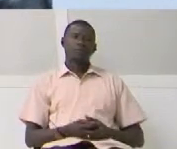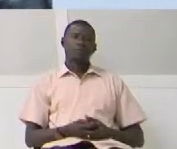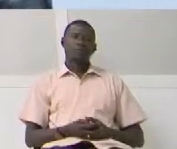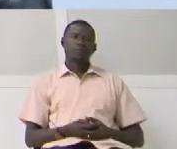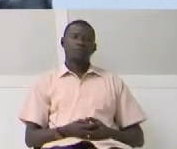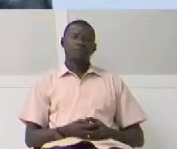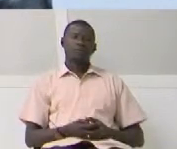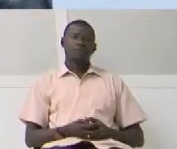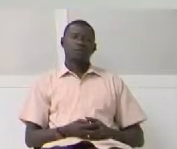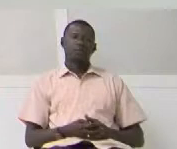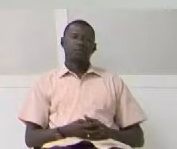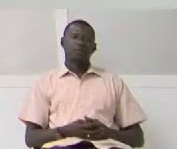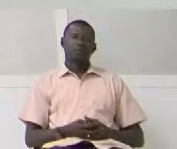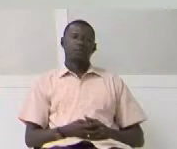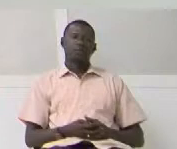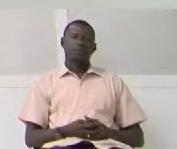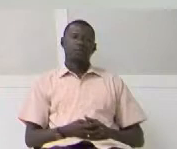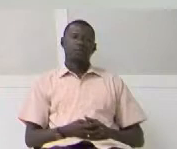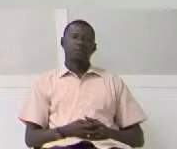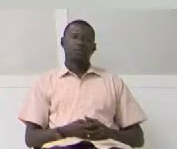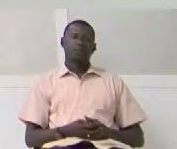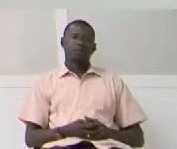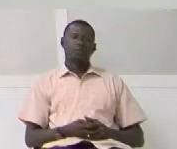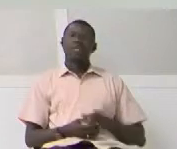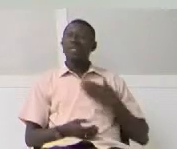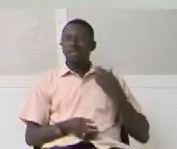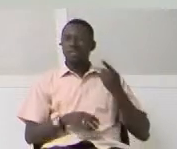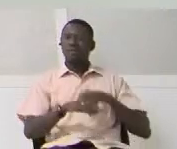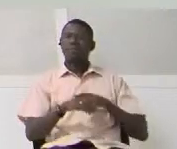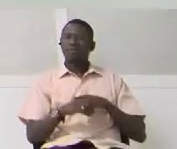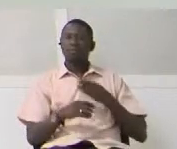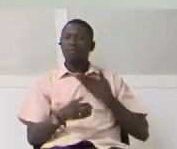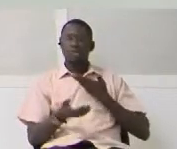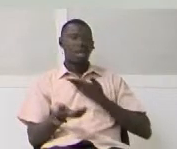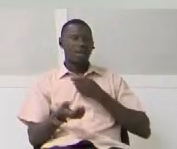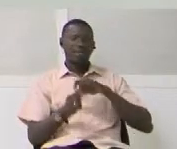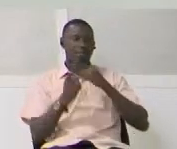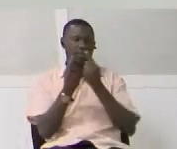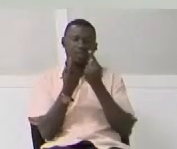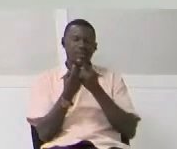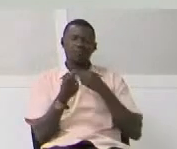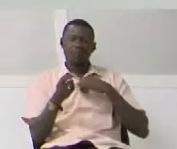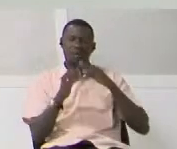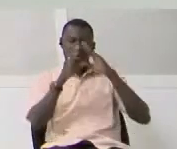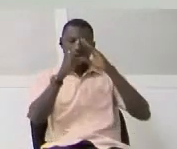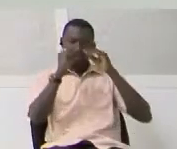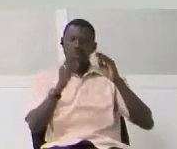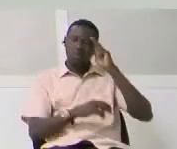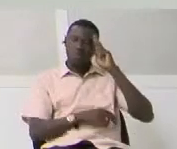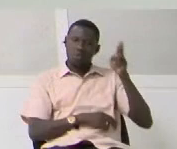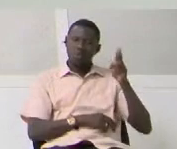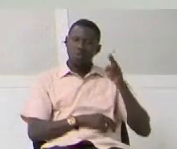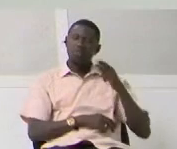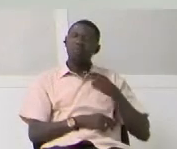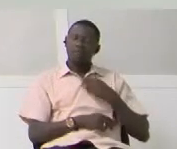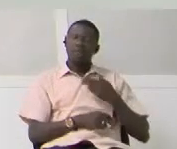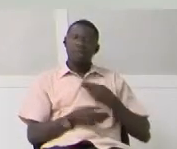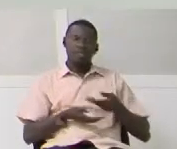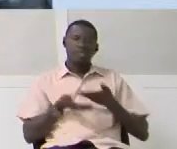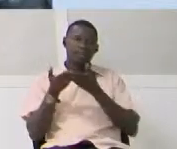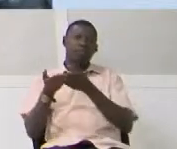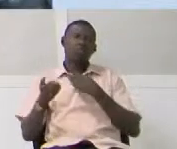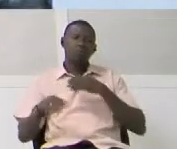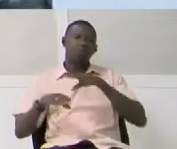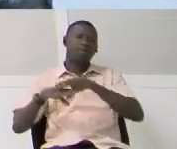owe Kuweku Harris. At that time I was not having them in my house. I had given them to one of